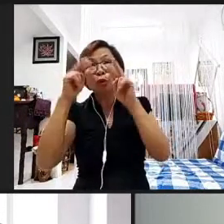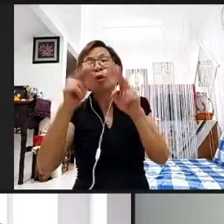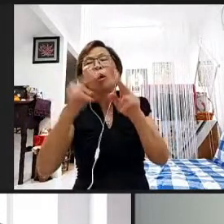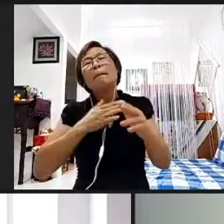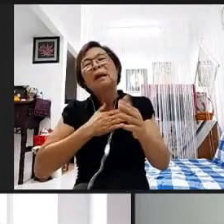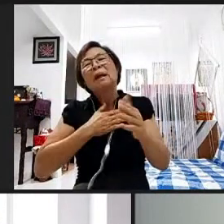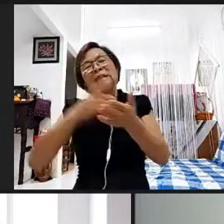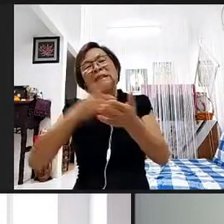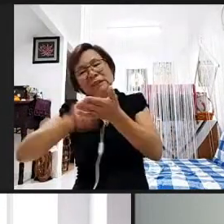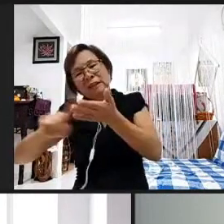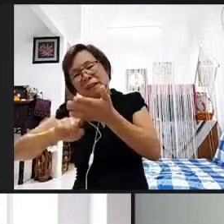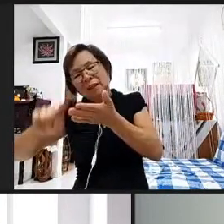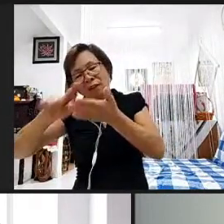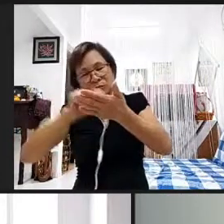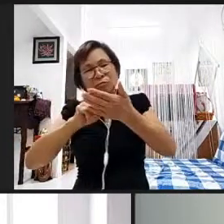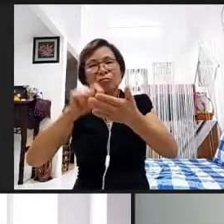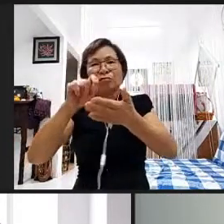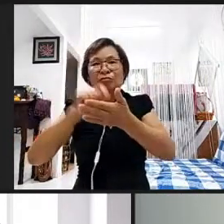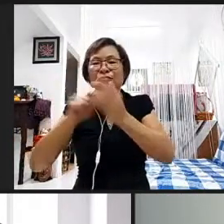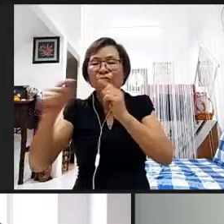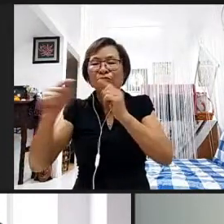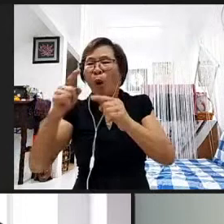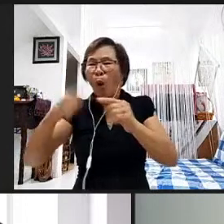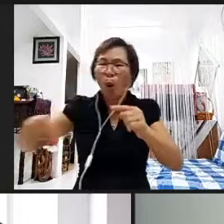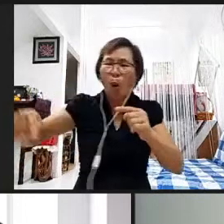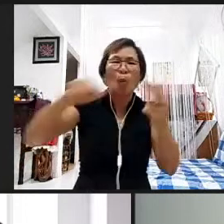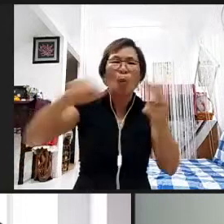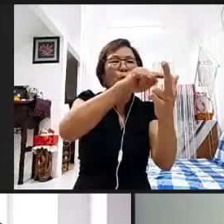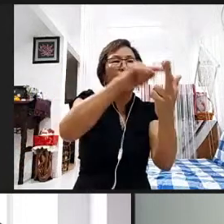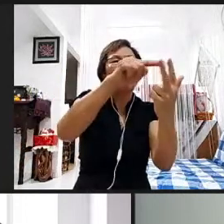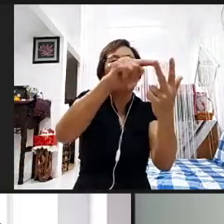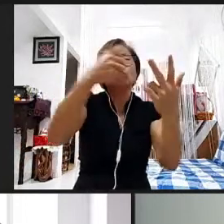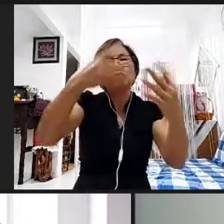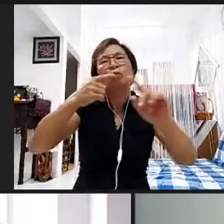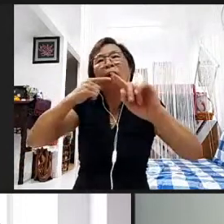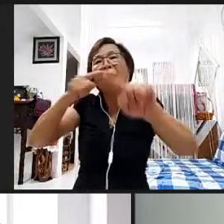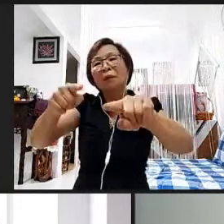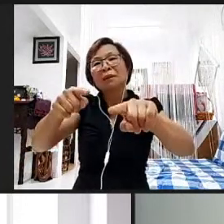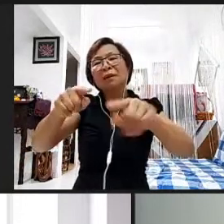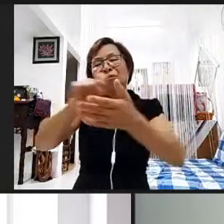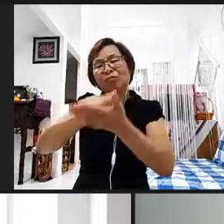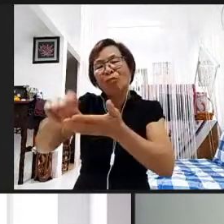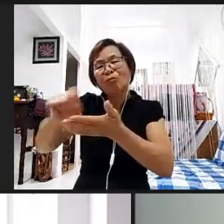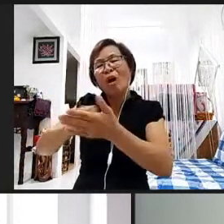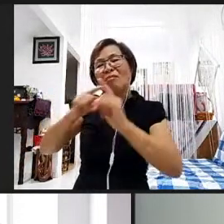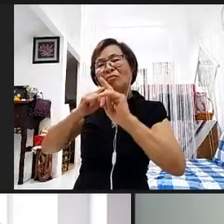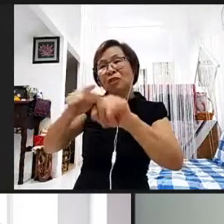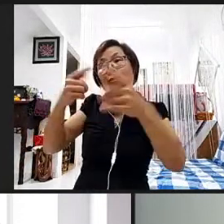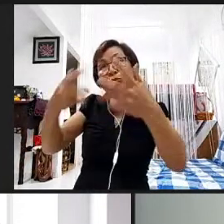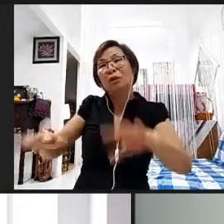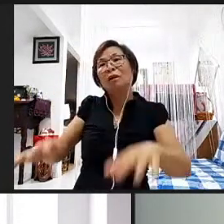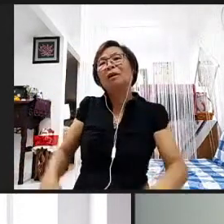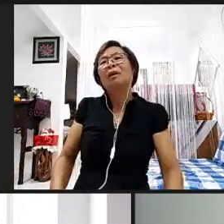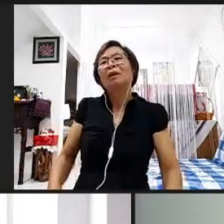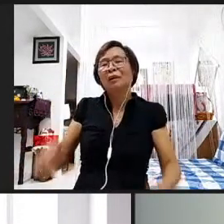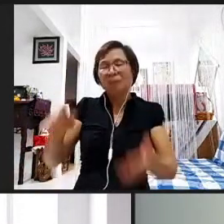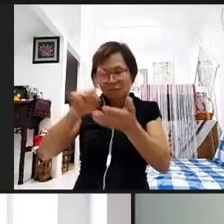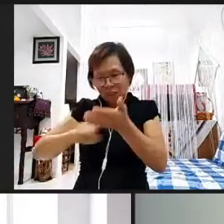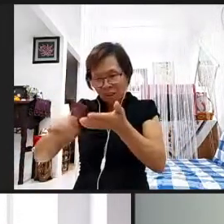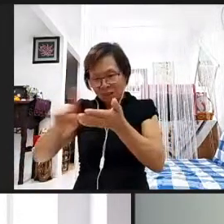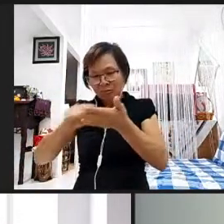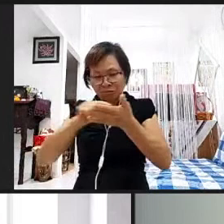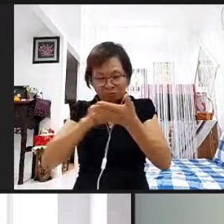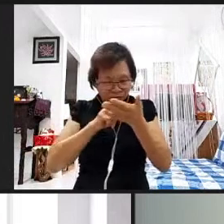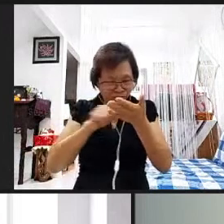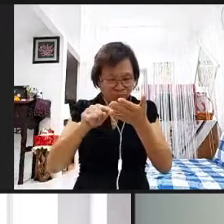box, because our esteemed speakers, some of them have actually answered you in the chat box. Yeah, so do check the chat box.